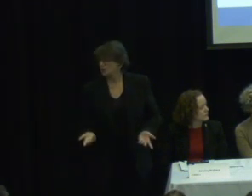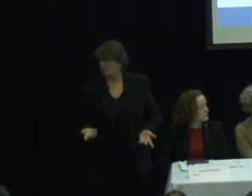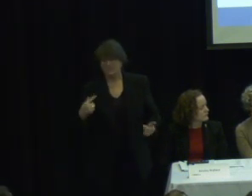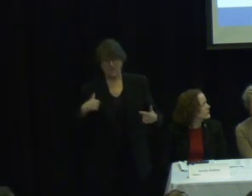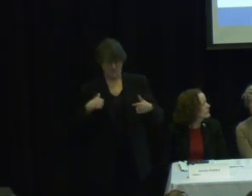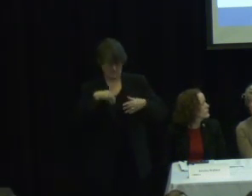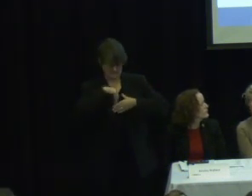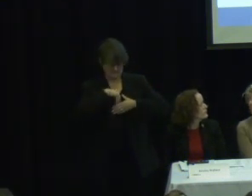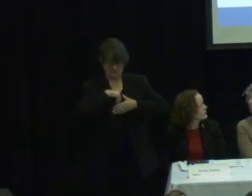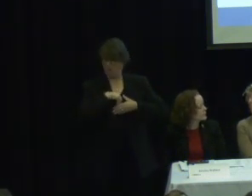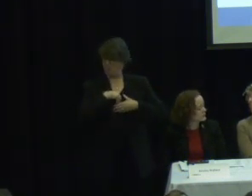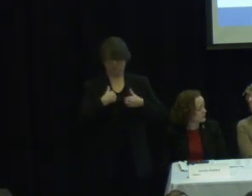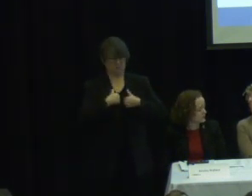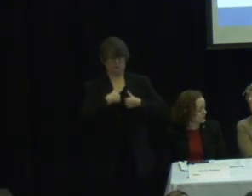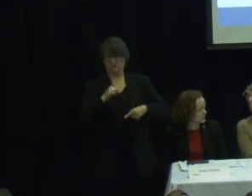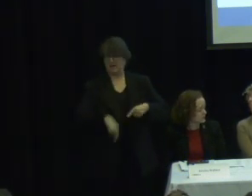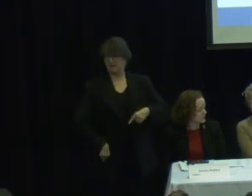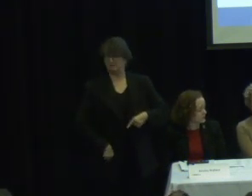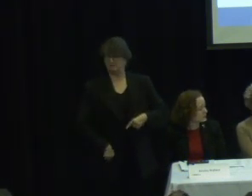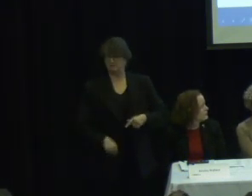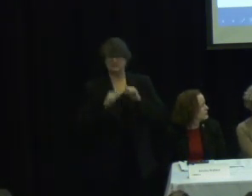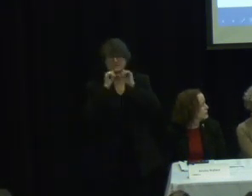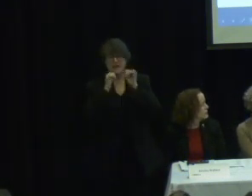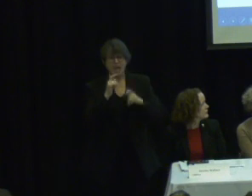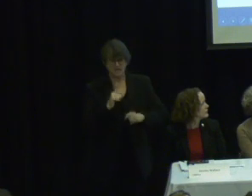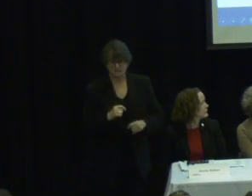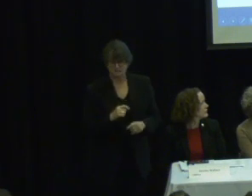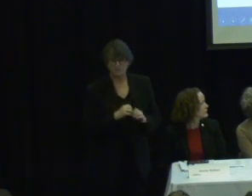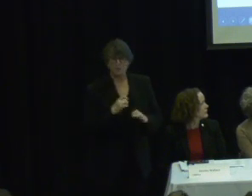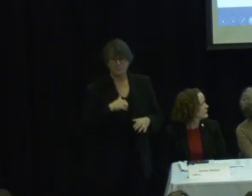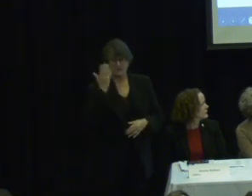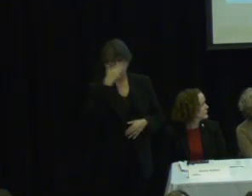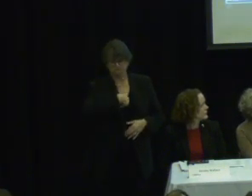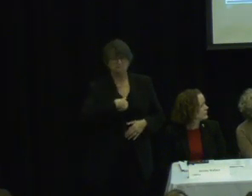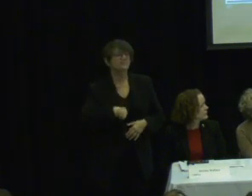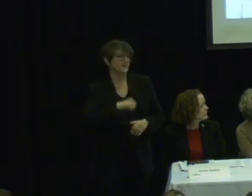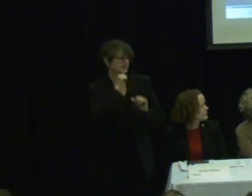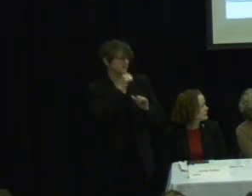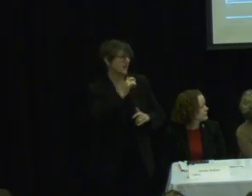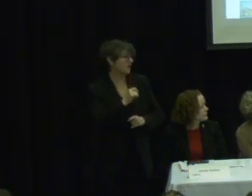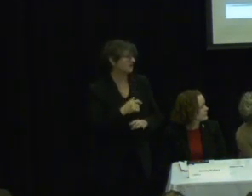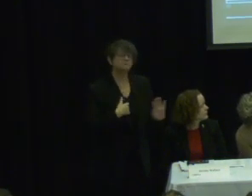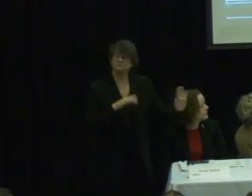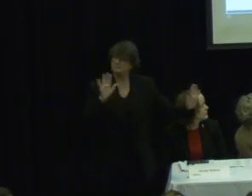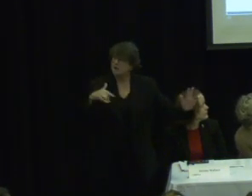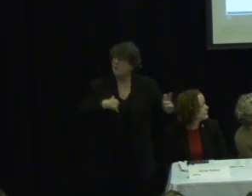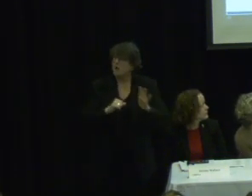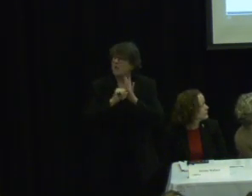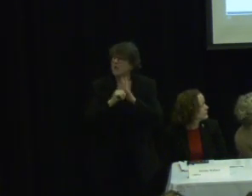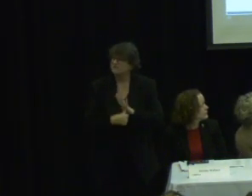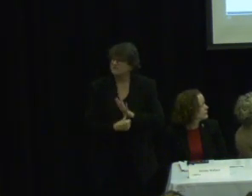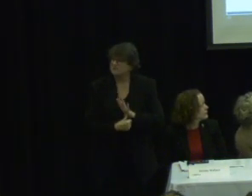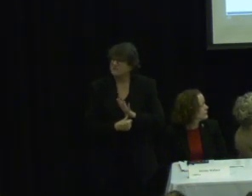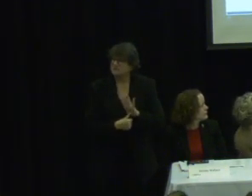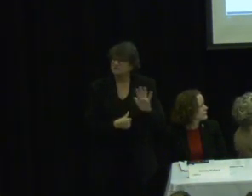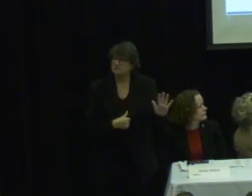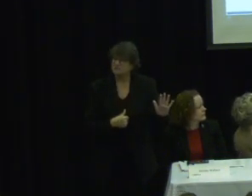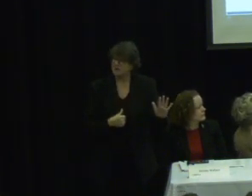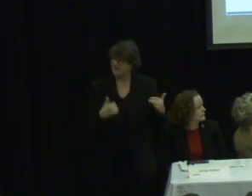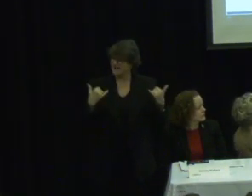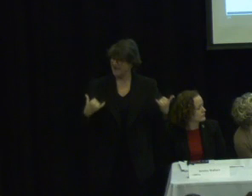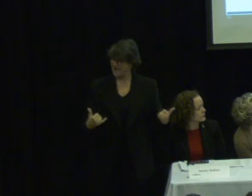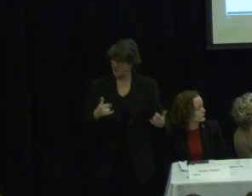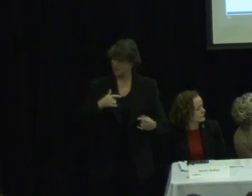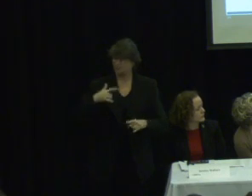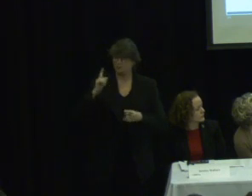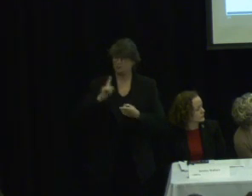back, Stephen, to that list of things that we are doing. It's significant. By the way, I just want to emphasize, in the next 90 days between now